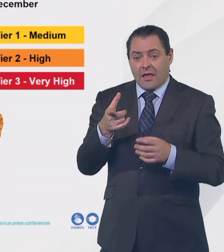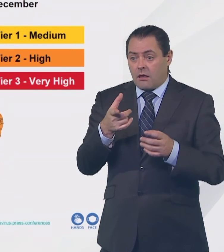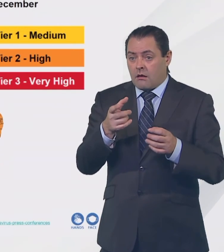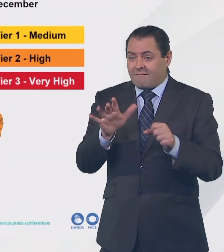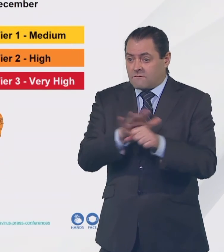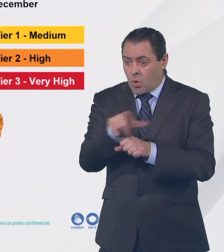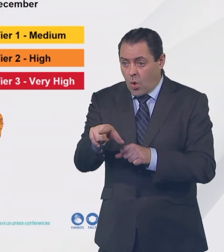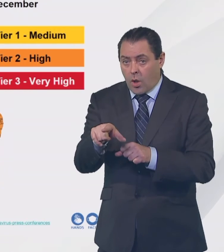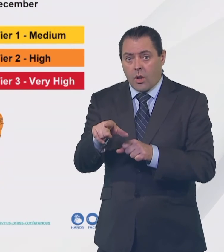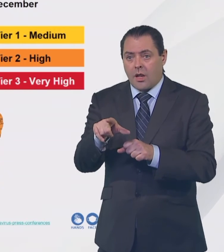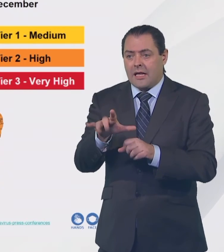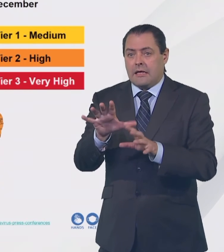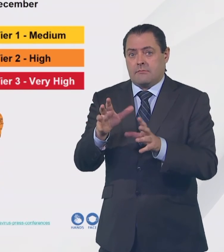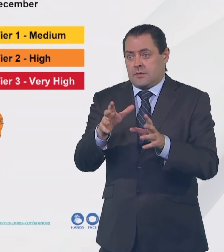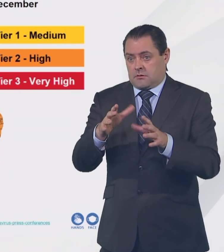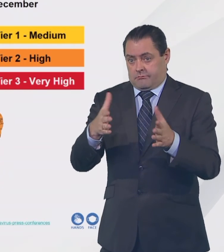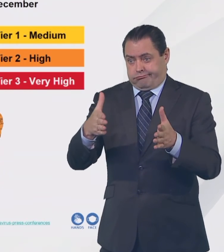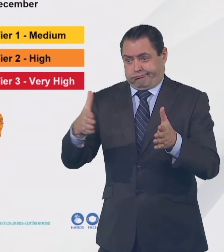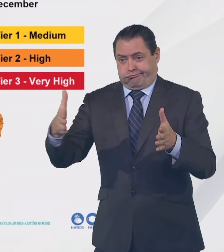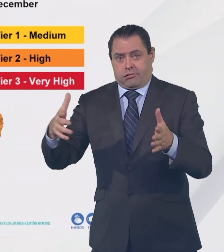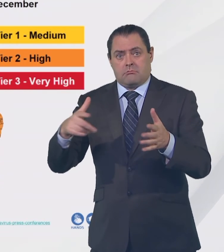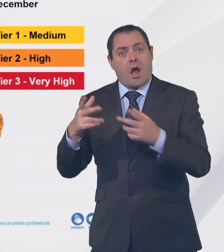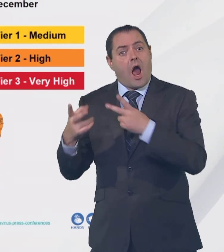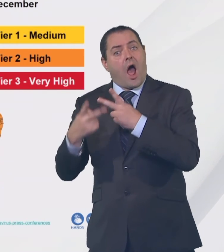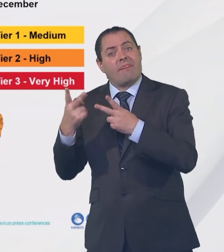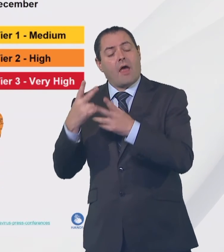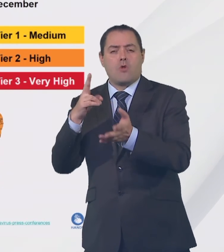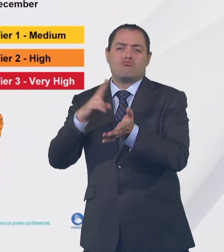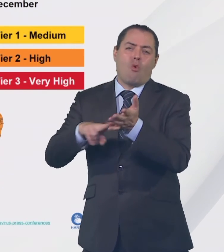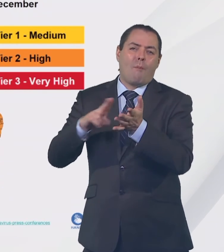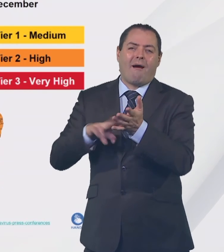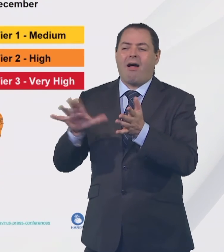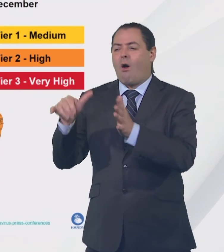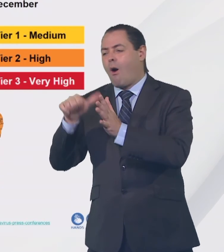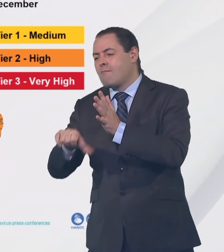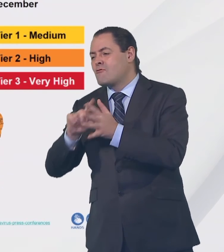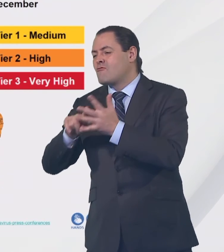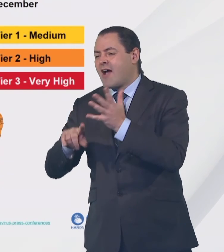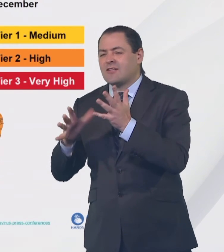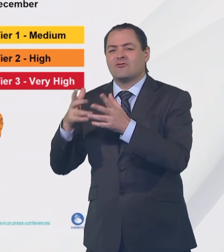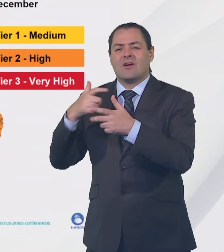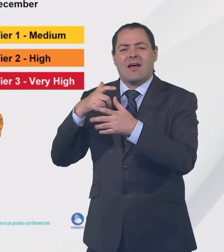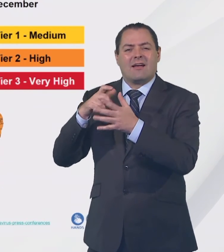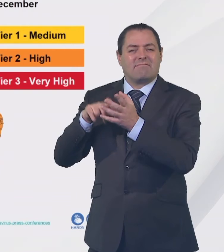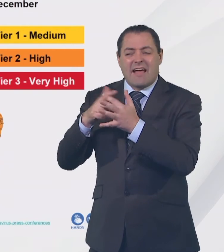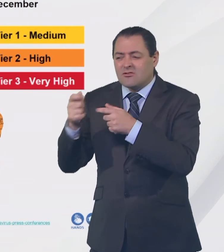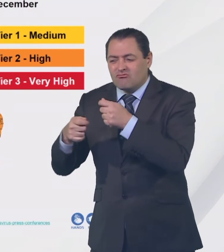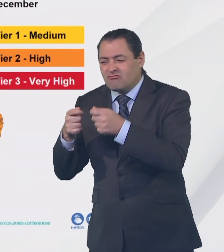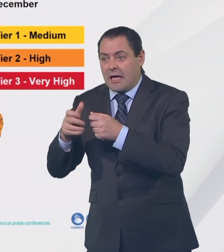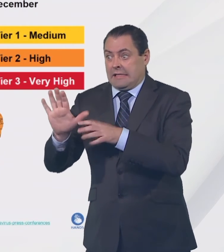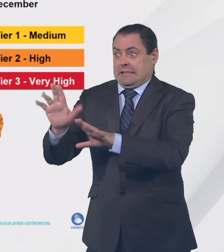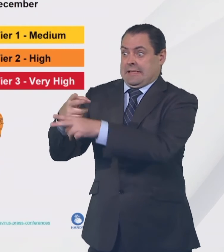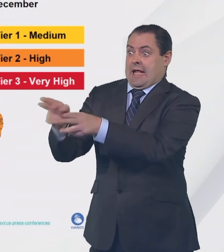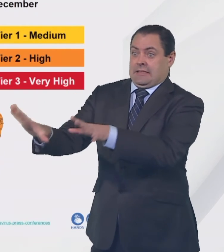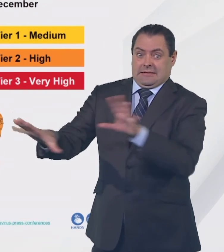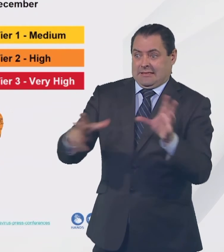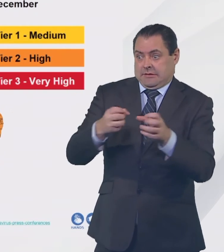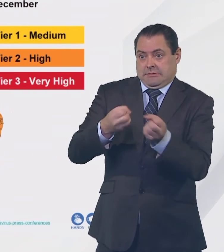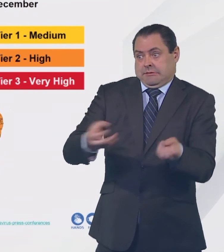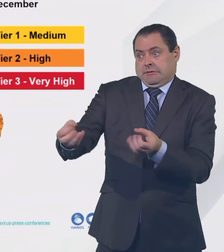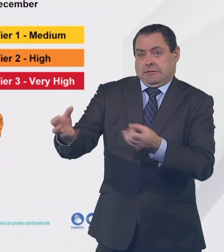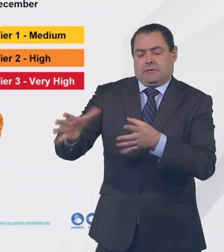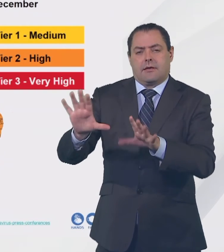routine operations, or even considering having to cancel more urgent care. So these are the things that we're taking into